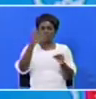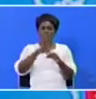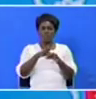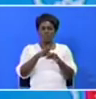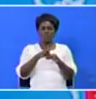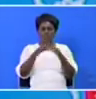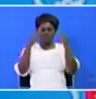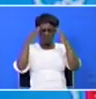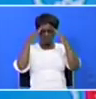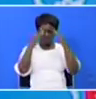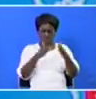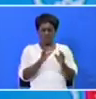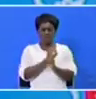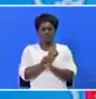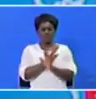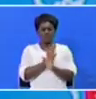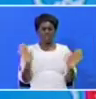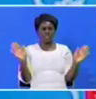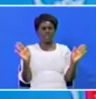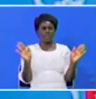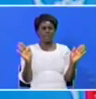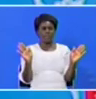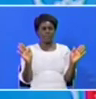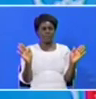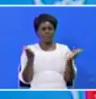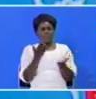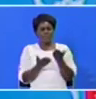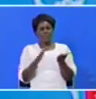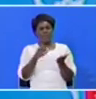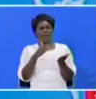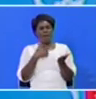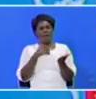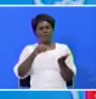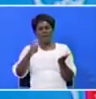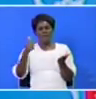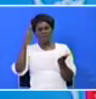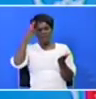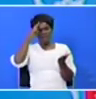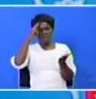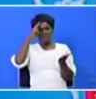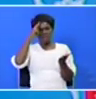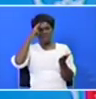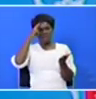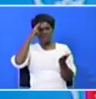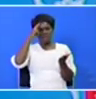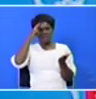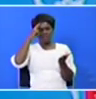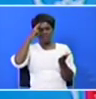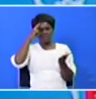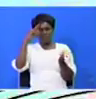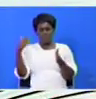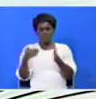stone. So unless they have any reason that could